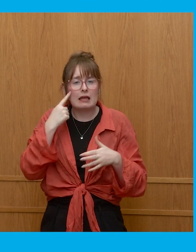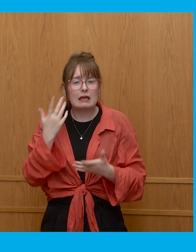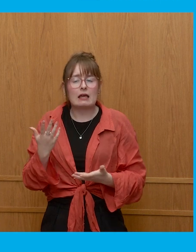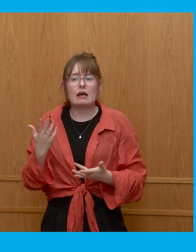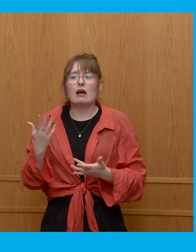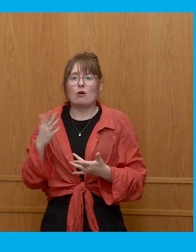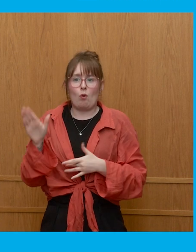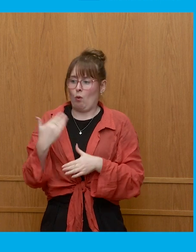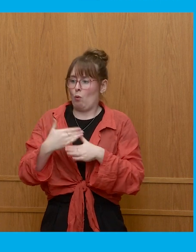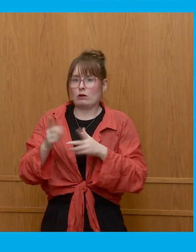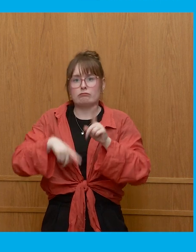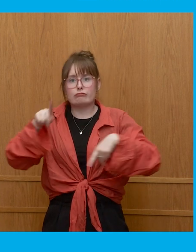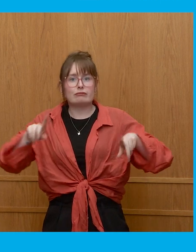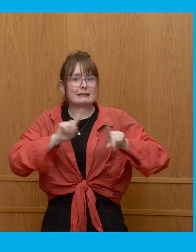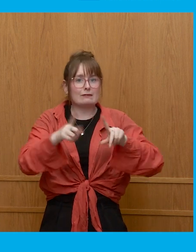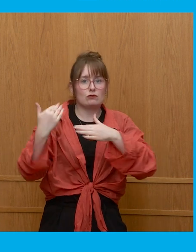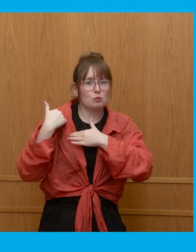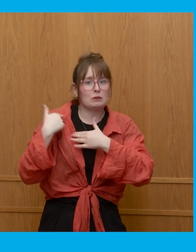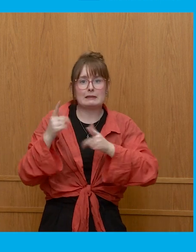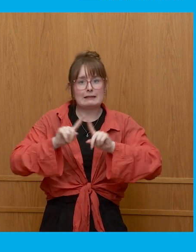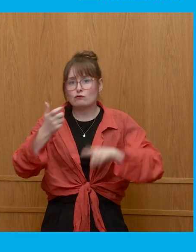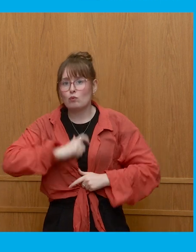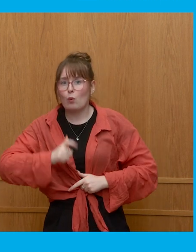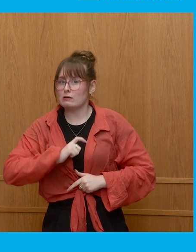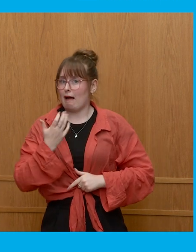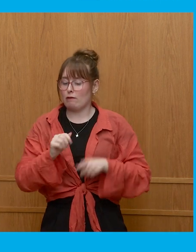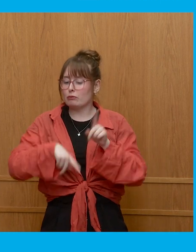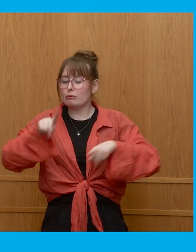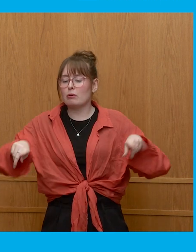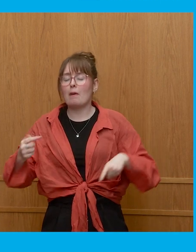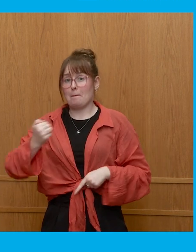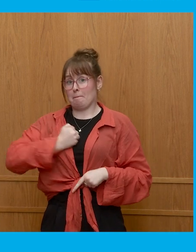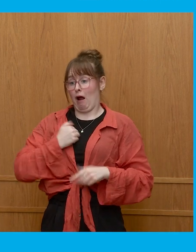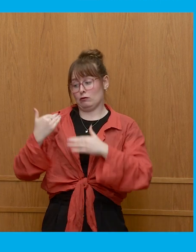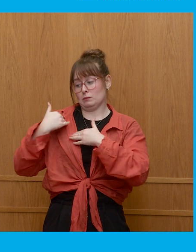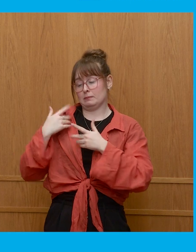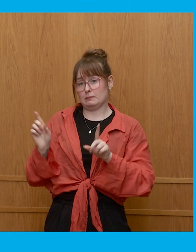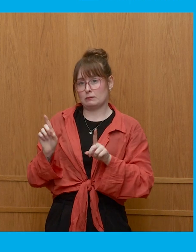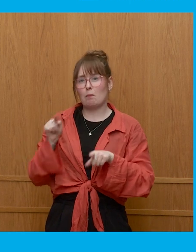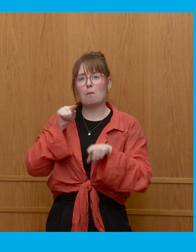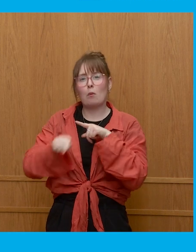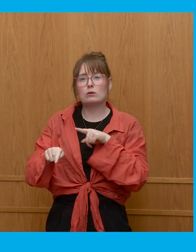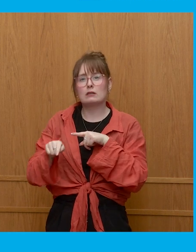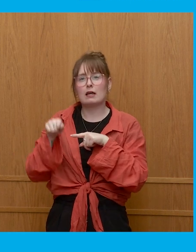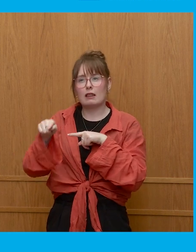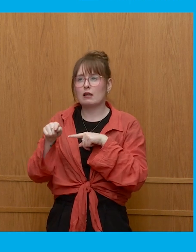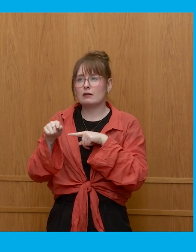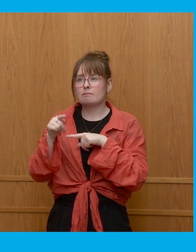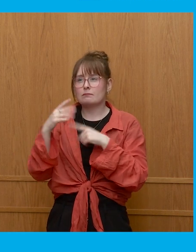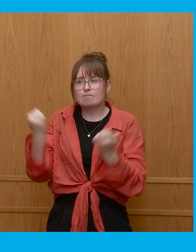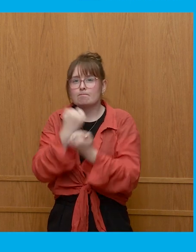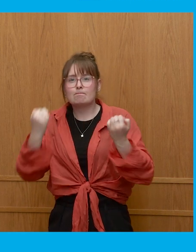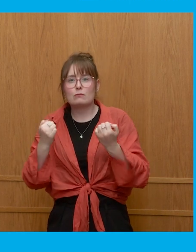all working on different bits of the job. But the bit I was working on was mainly this east superstructure, the